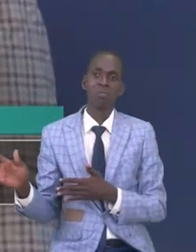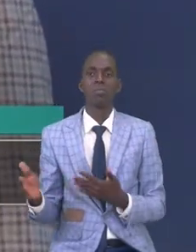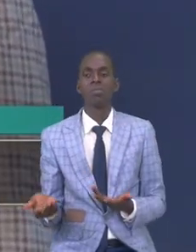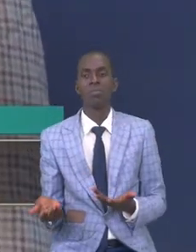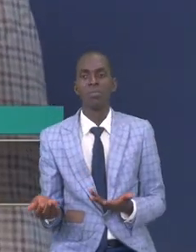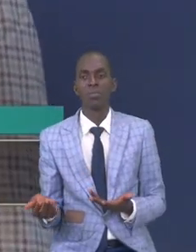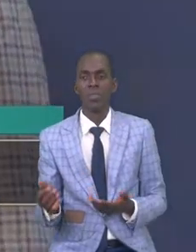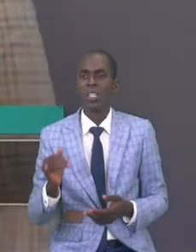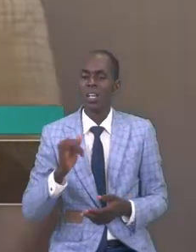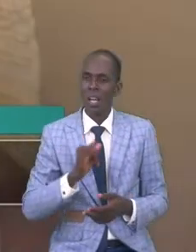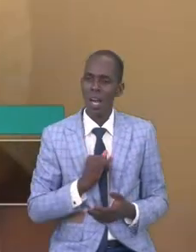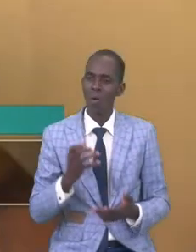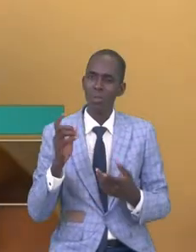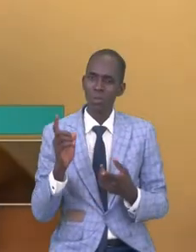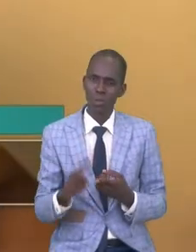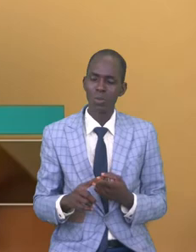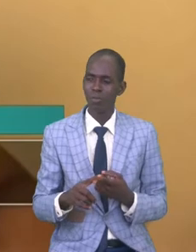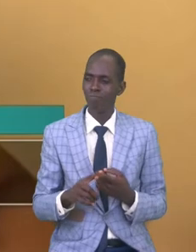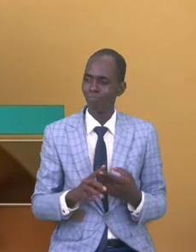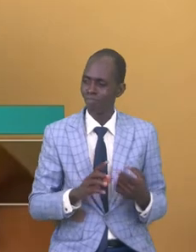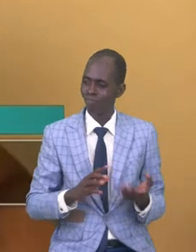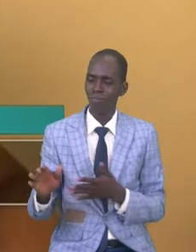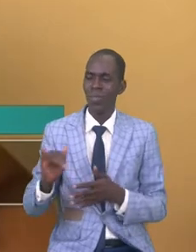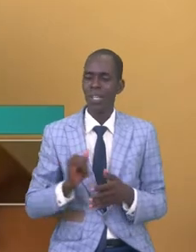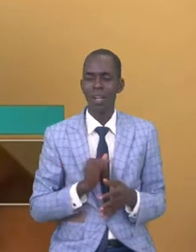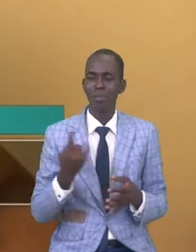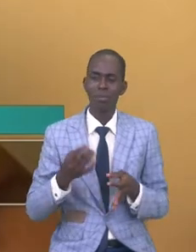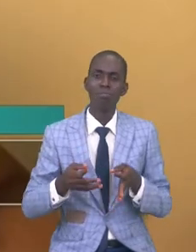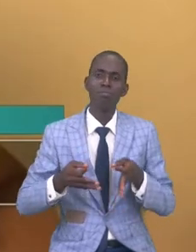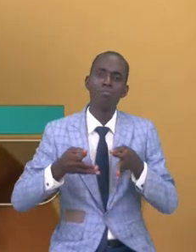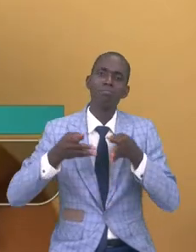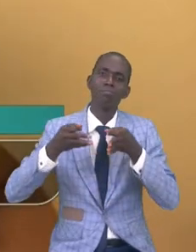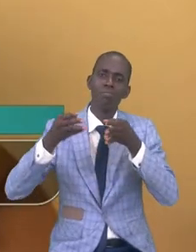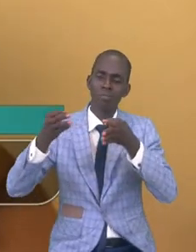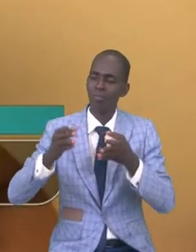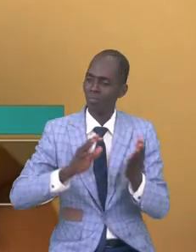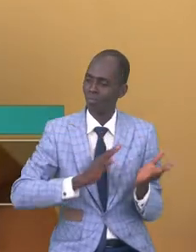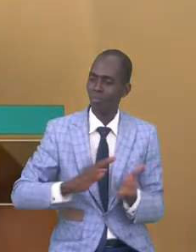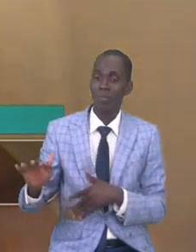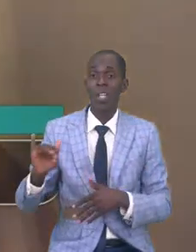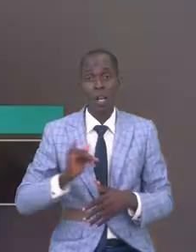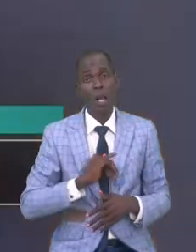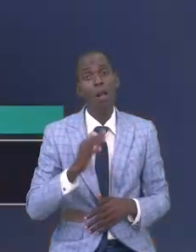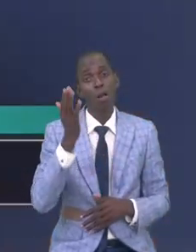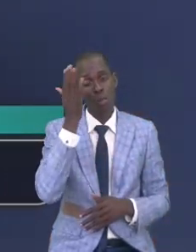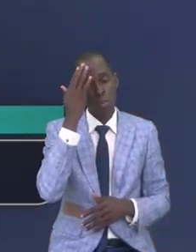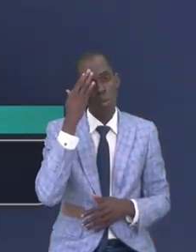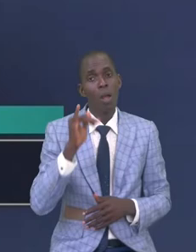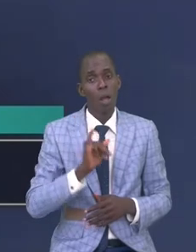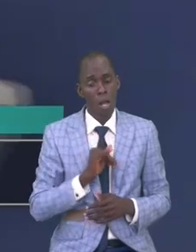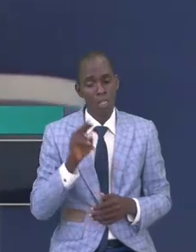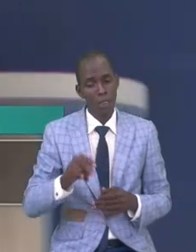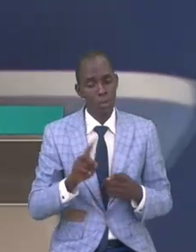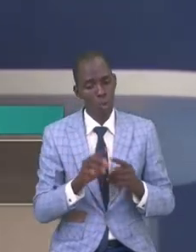that form. I procrastinate, I neglect. I know I have to prepare for